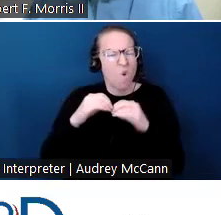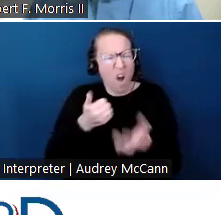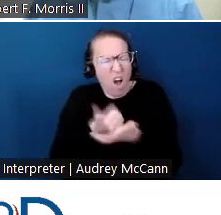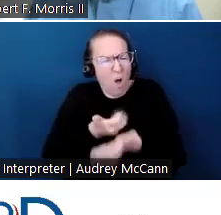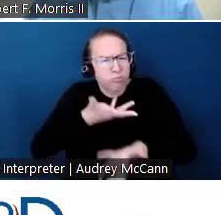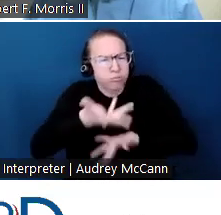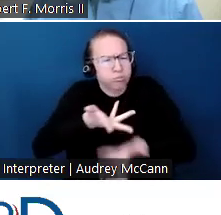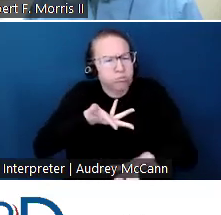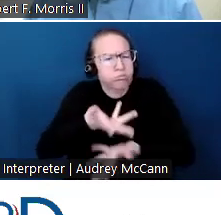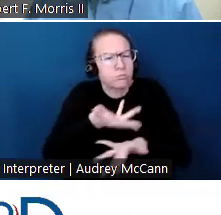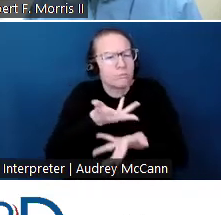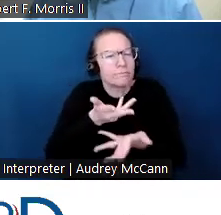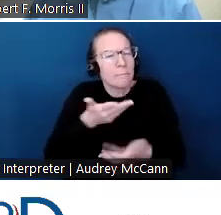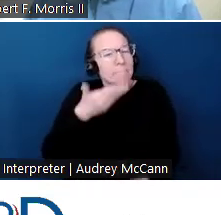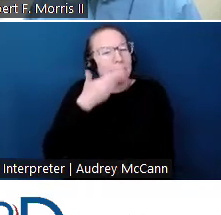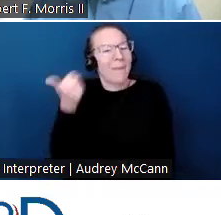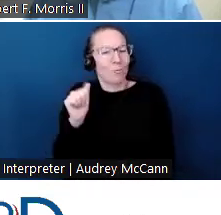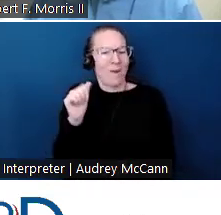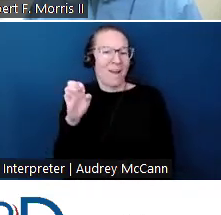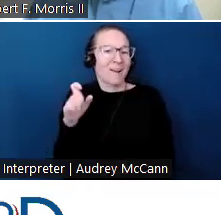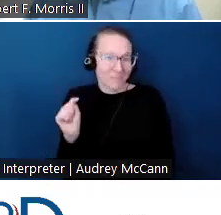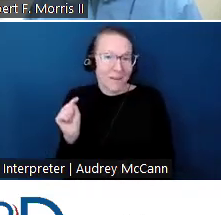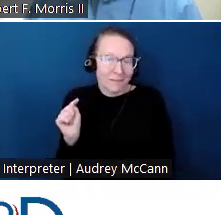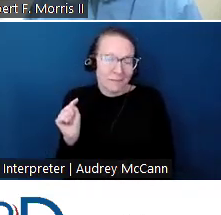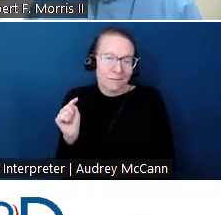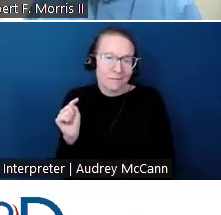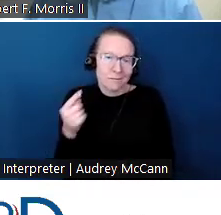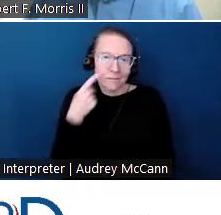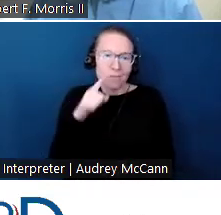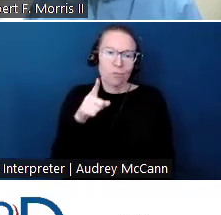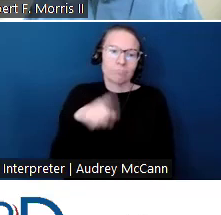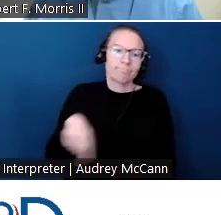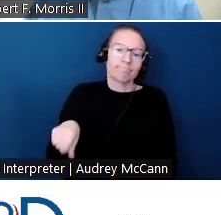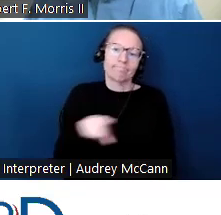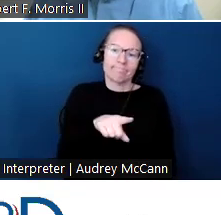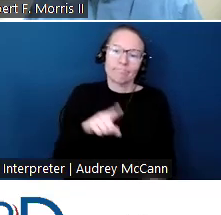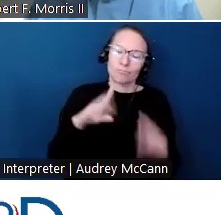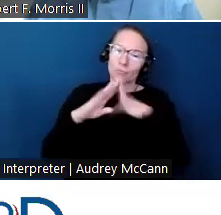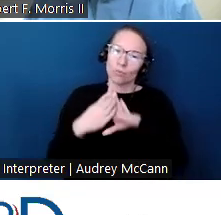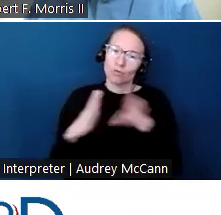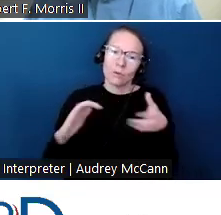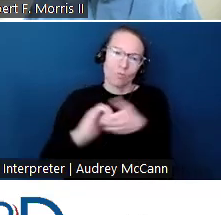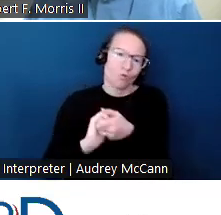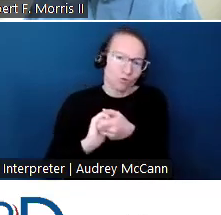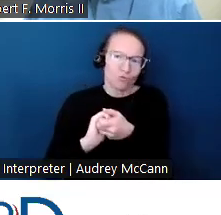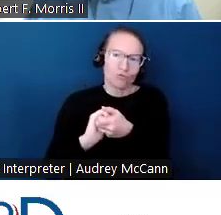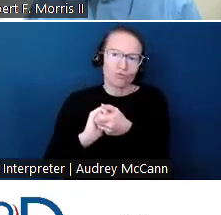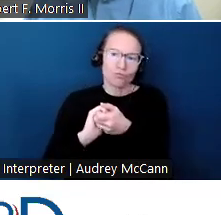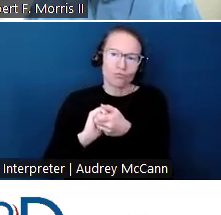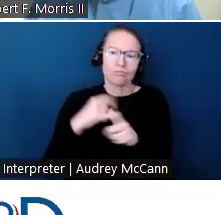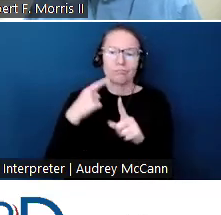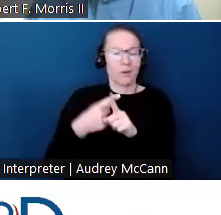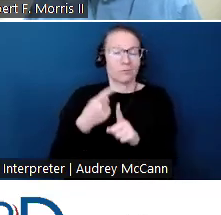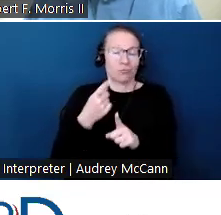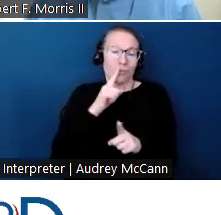a much better asset to our community partners and our community in